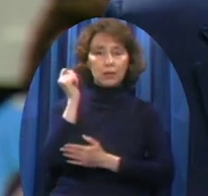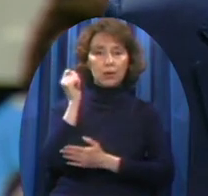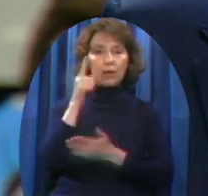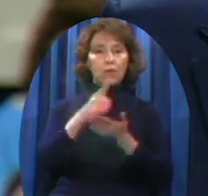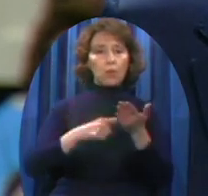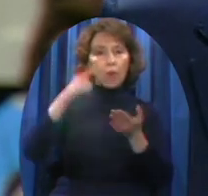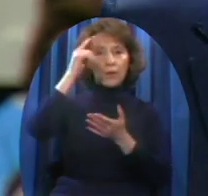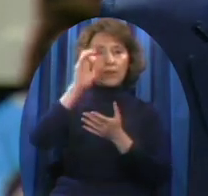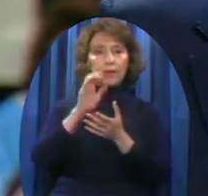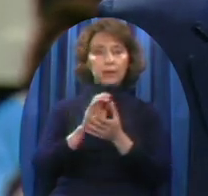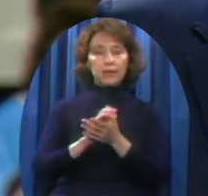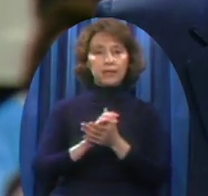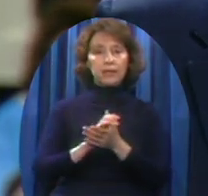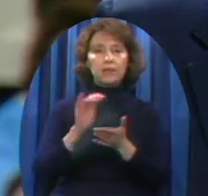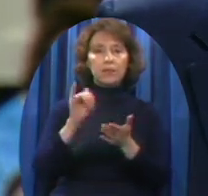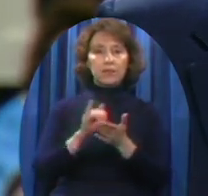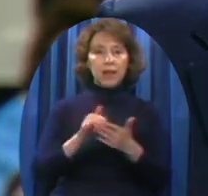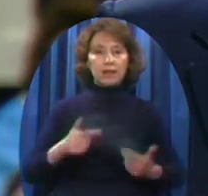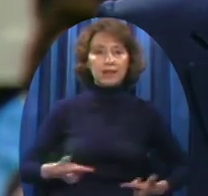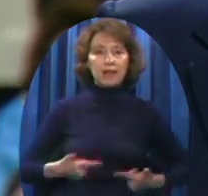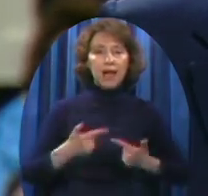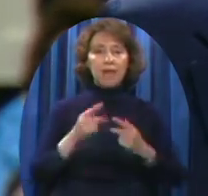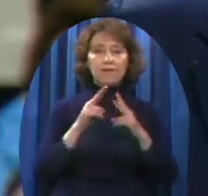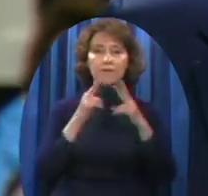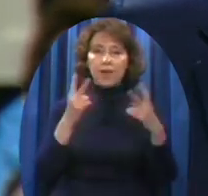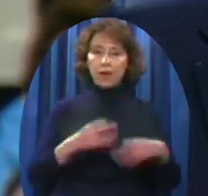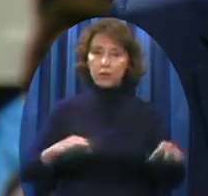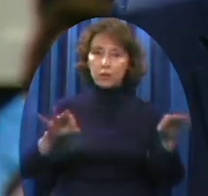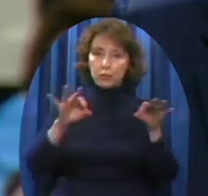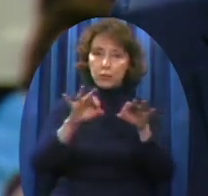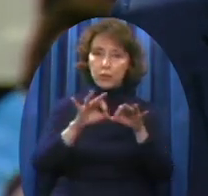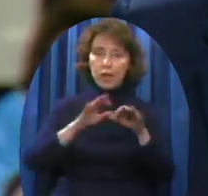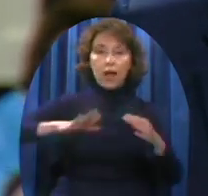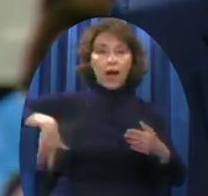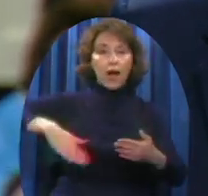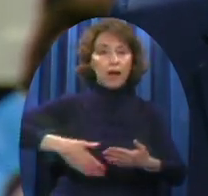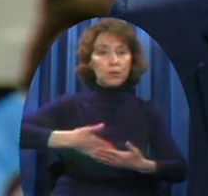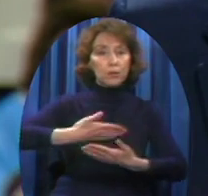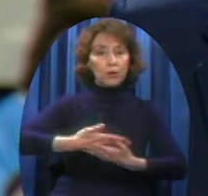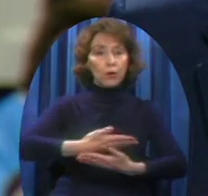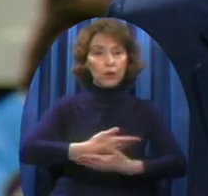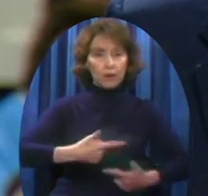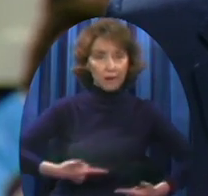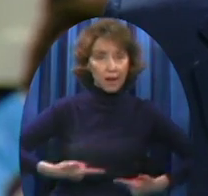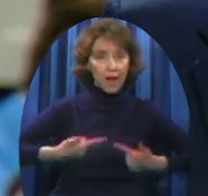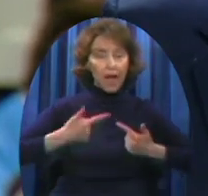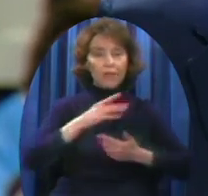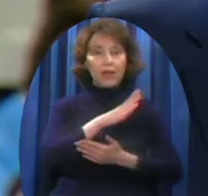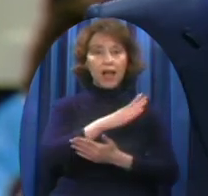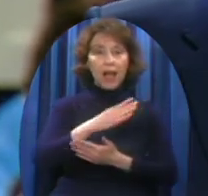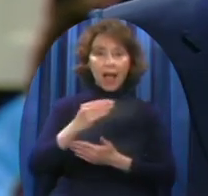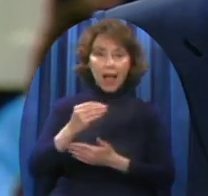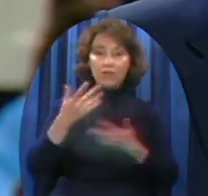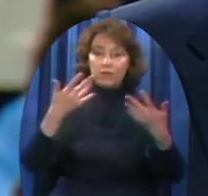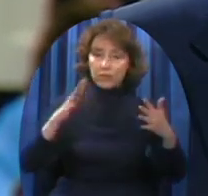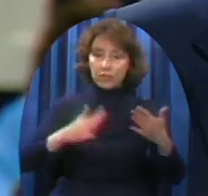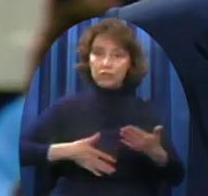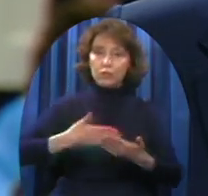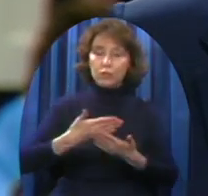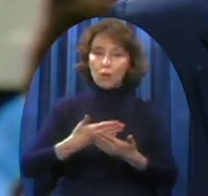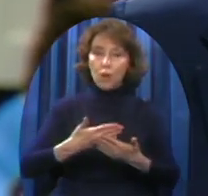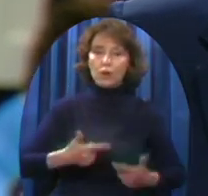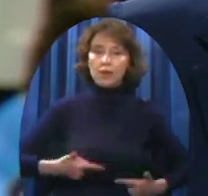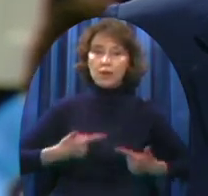conviction that life is precious. Unborn life as well as born life is precious to God. And they believe the commandment,